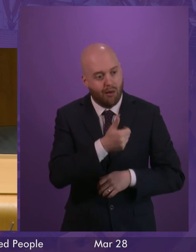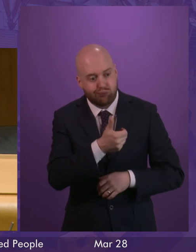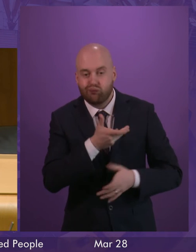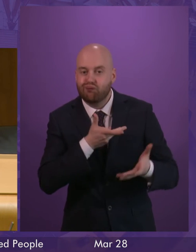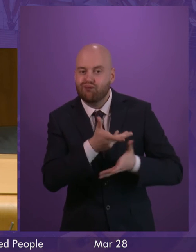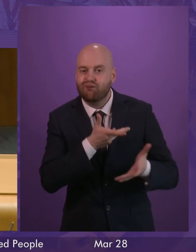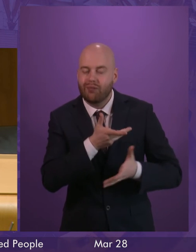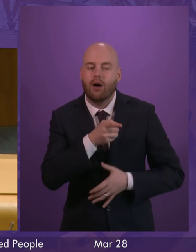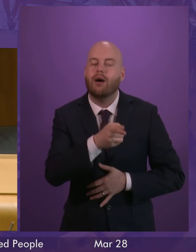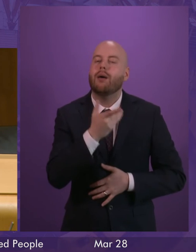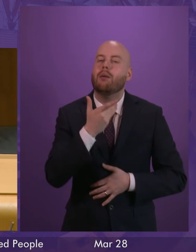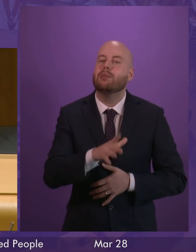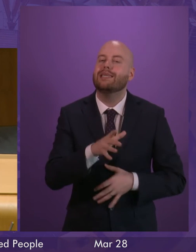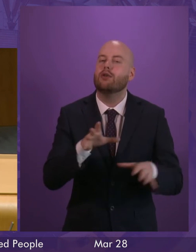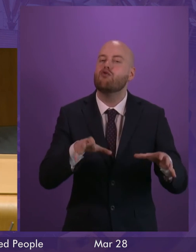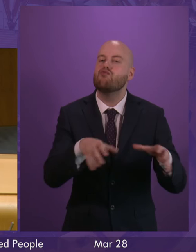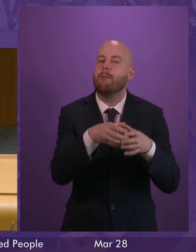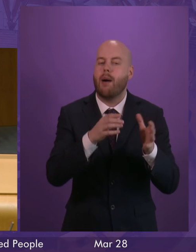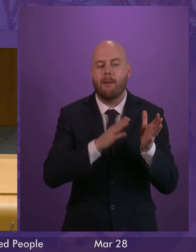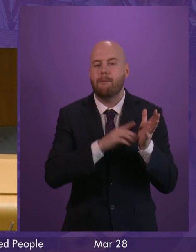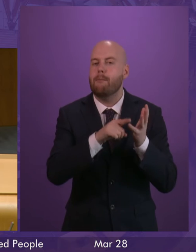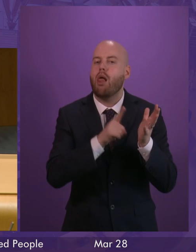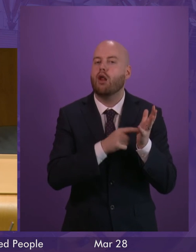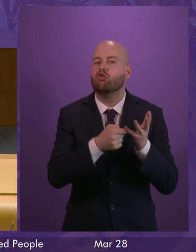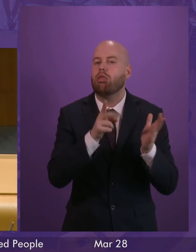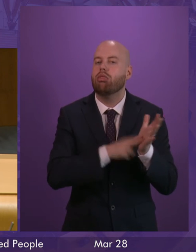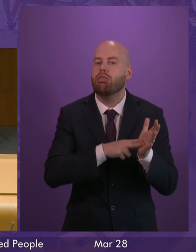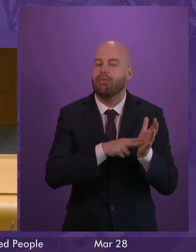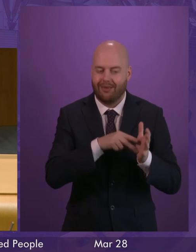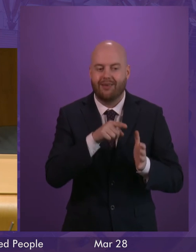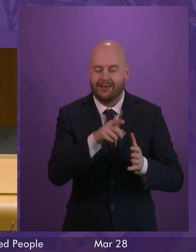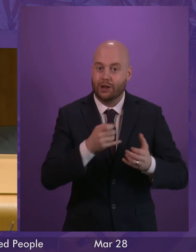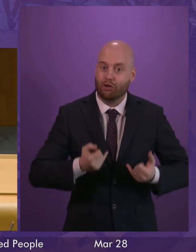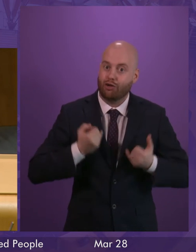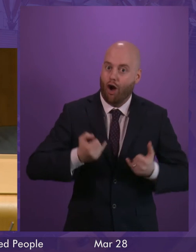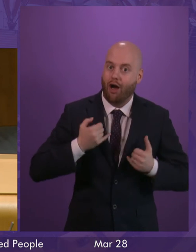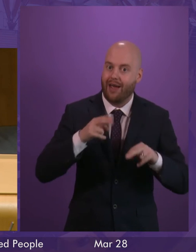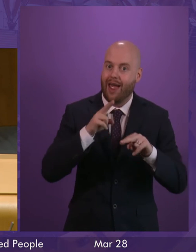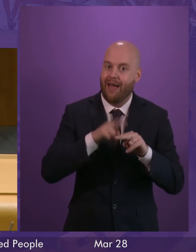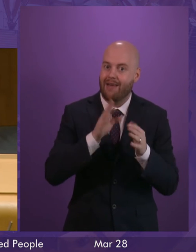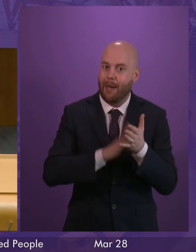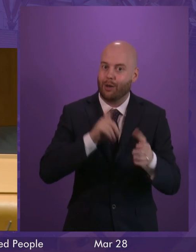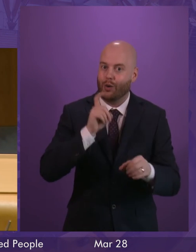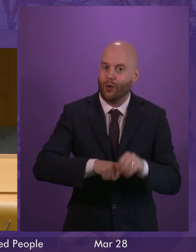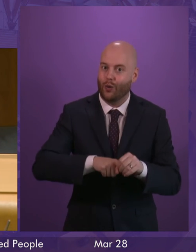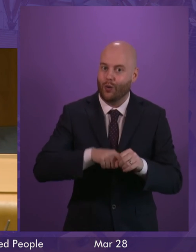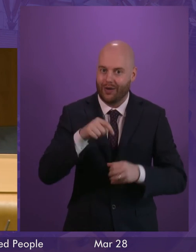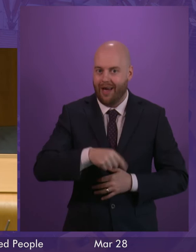group who'd enjoyed First Minister's questions earlier. least when I met them they told me they enjoyed First Minister's questions. I hope that